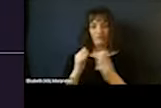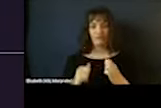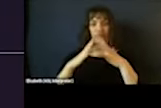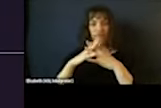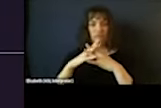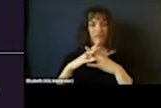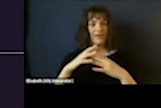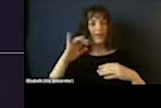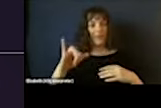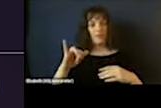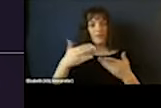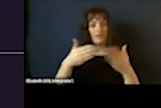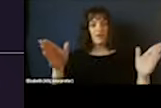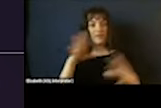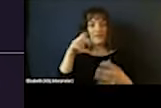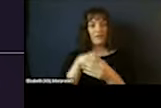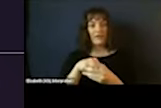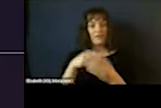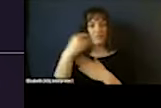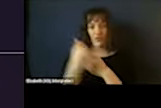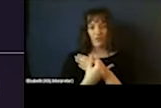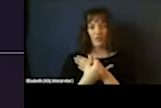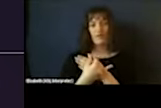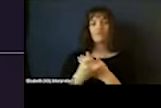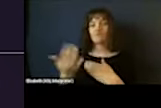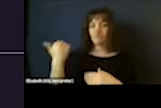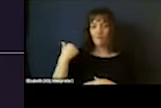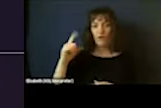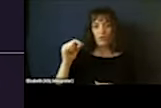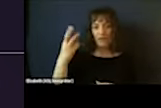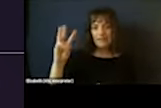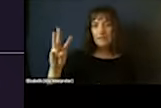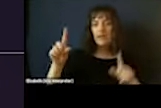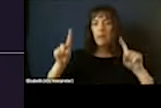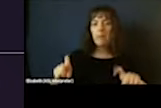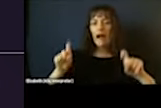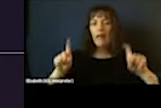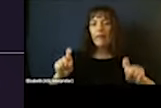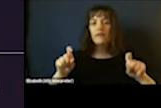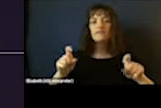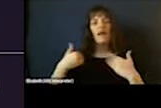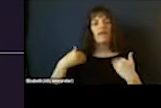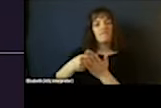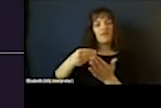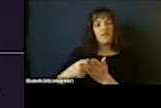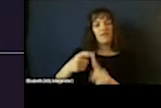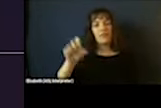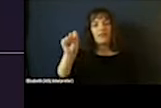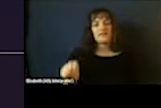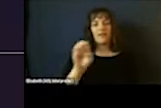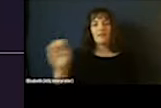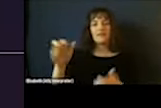was piloted back in 2016 with some funding from the Southeast Physics Network. It uses mostly